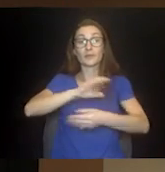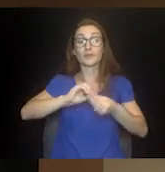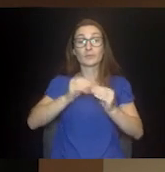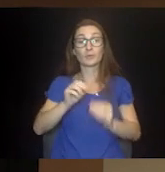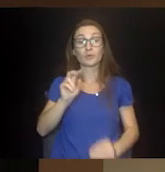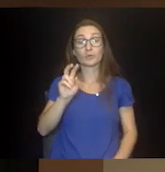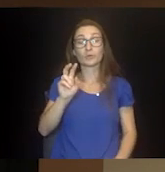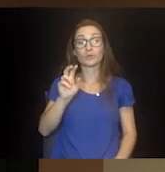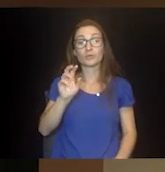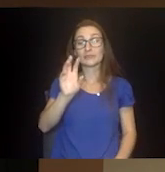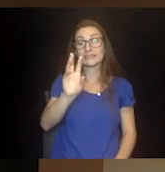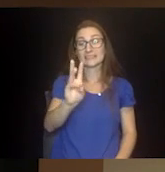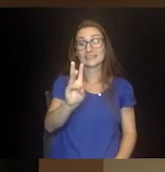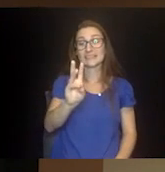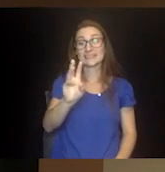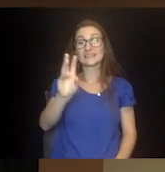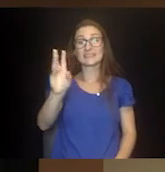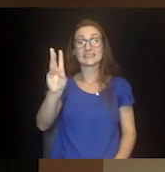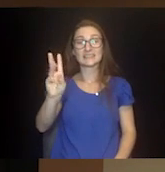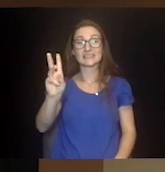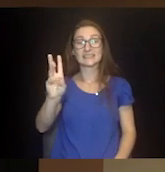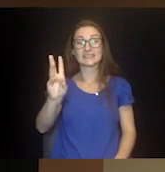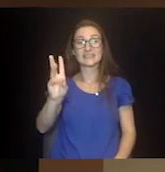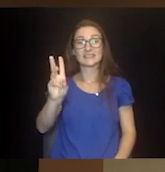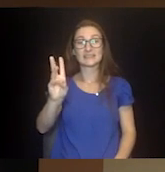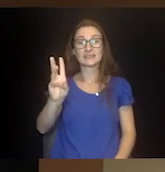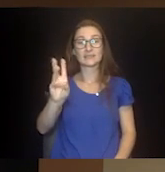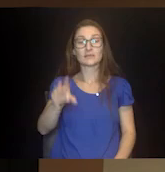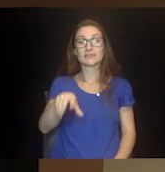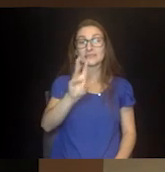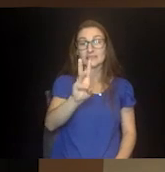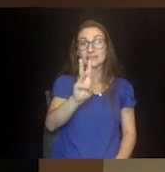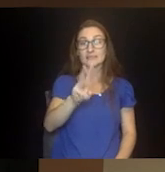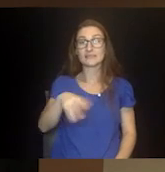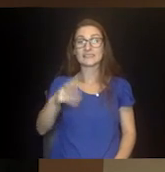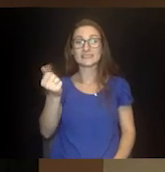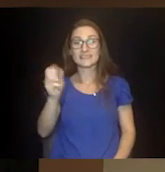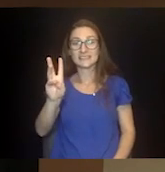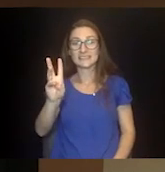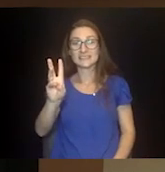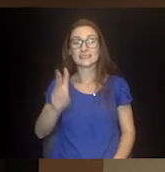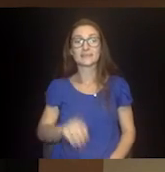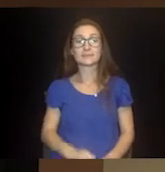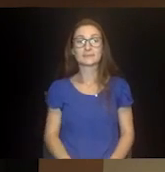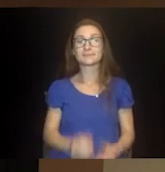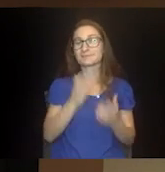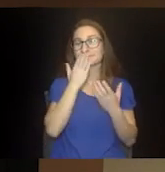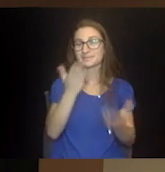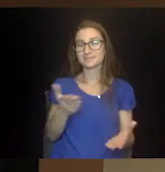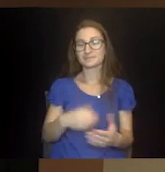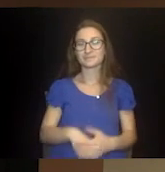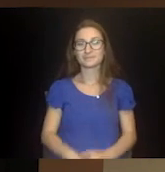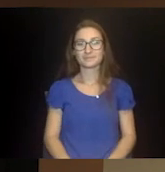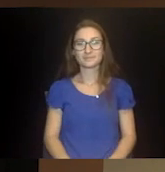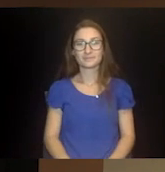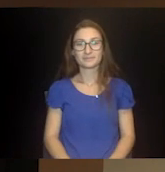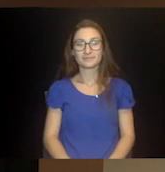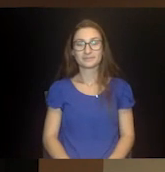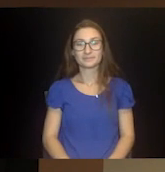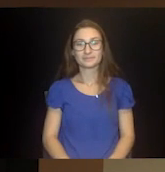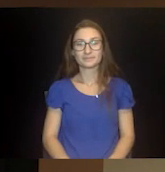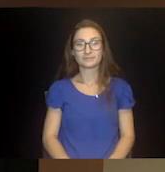Oh, and our booth number is 216? 616. 616. Thank you.